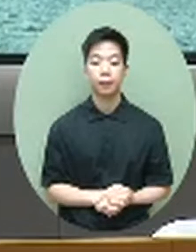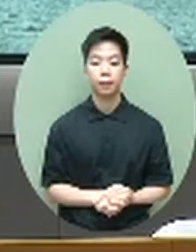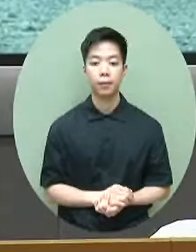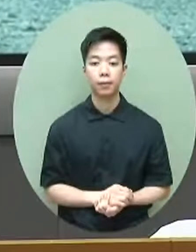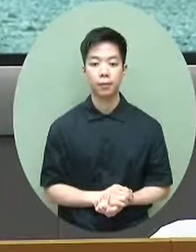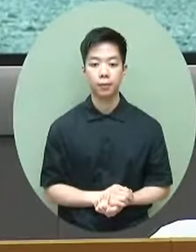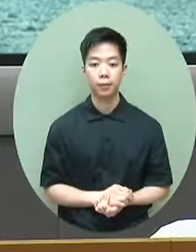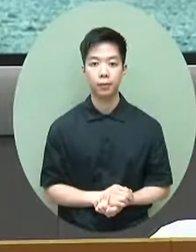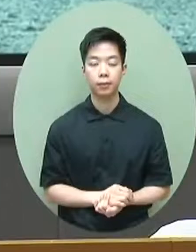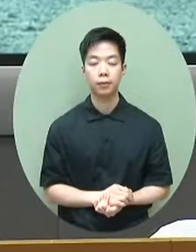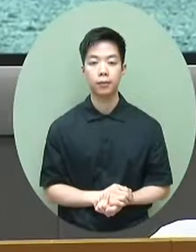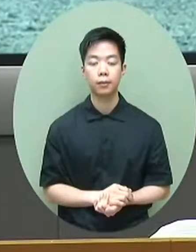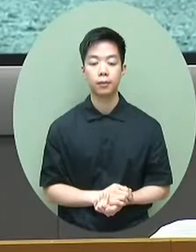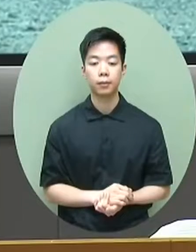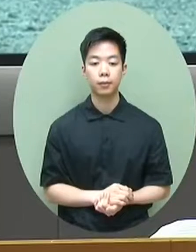Let me correct.